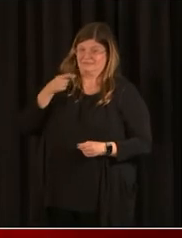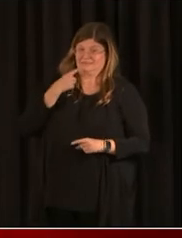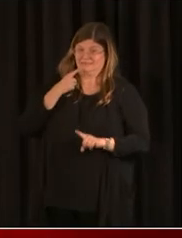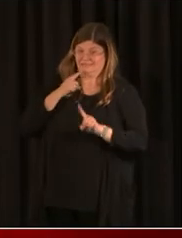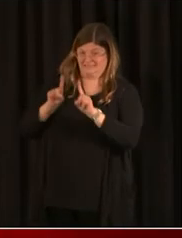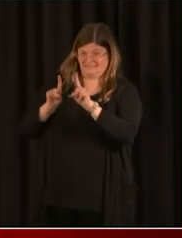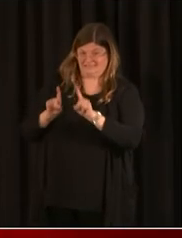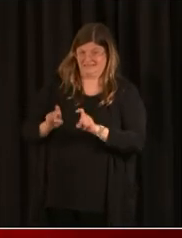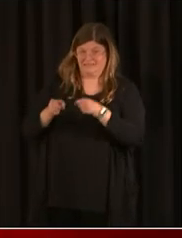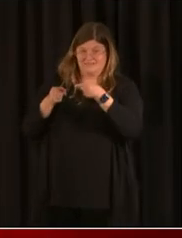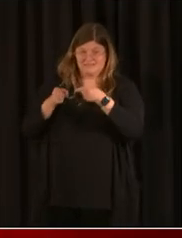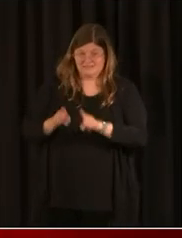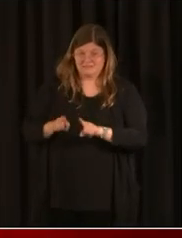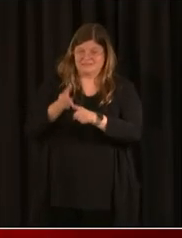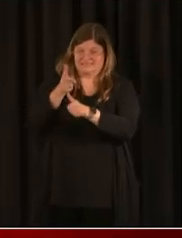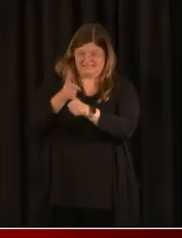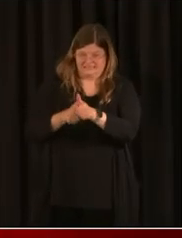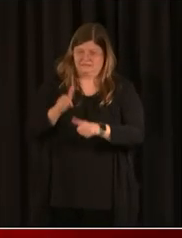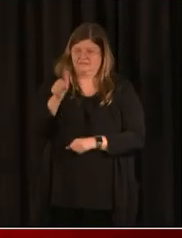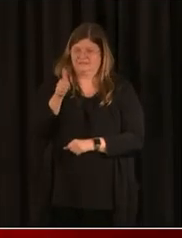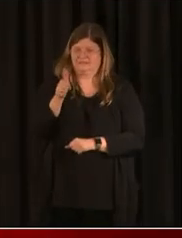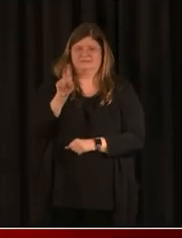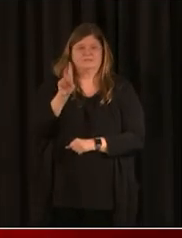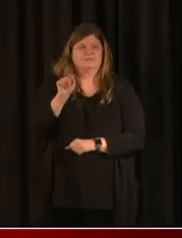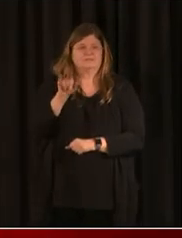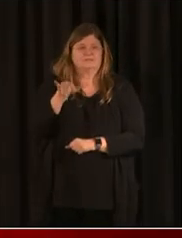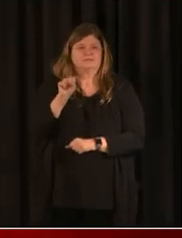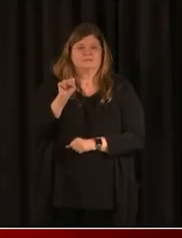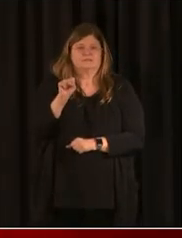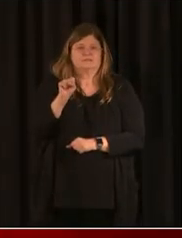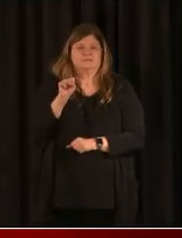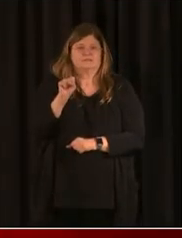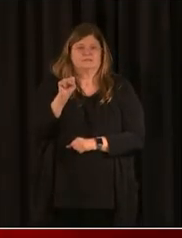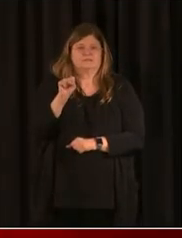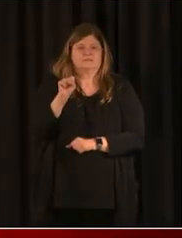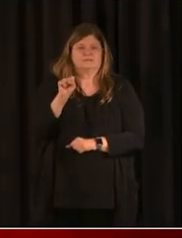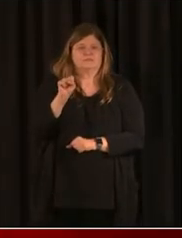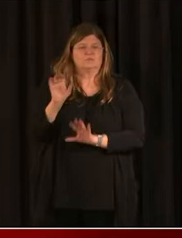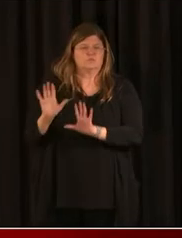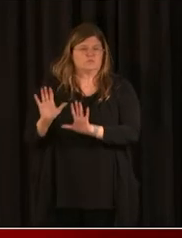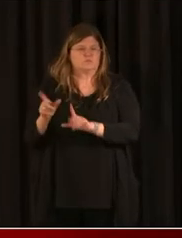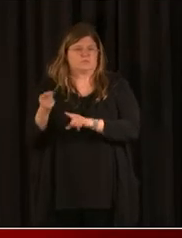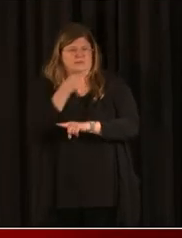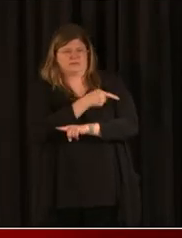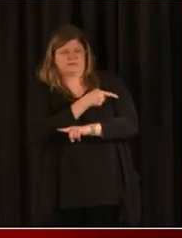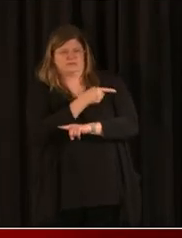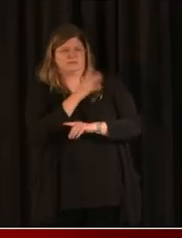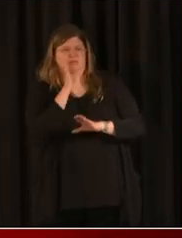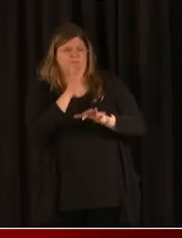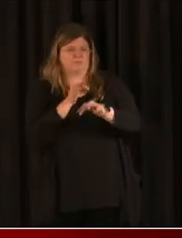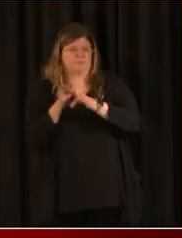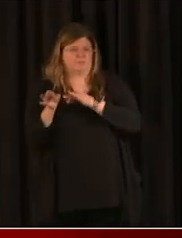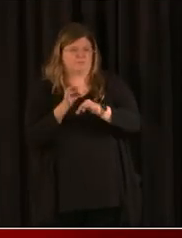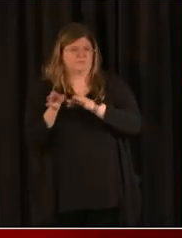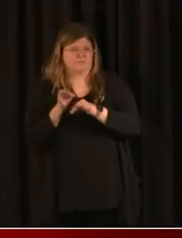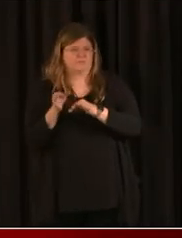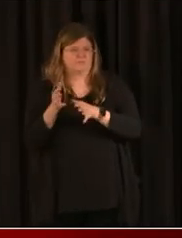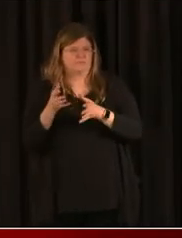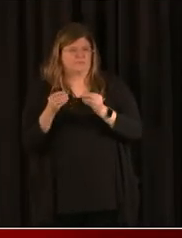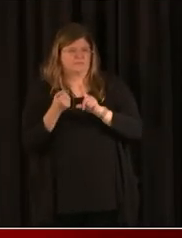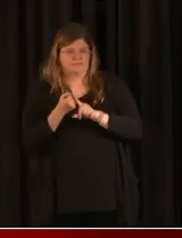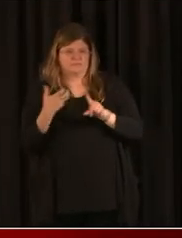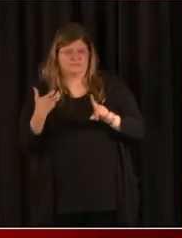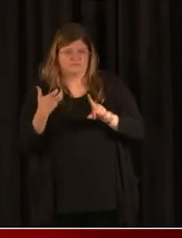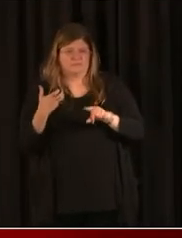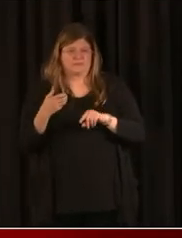at the school site. And I'm going to have Dr. Elliott speak a little bit more to what families need to do to opt into the